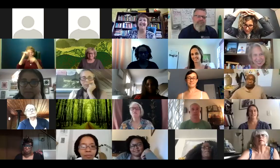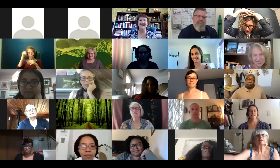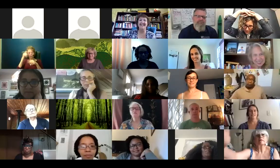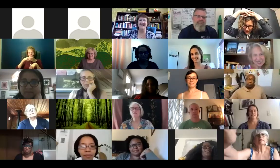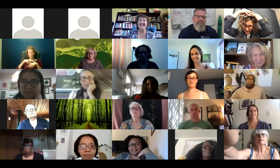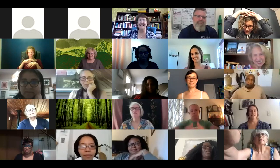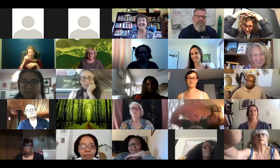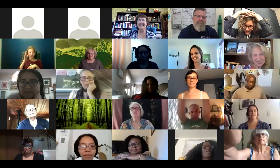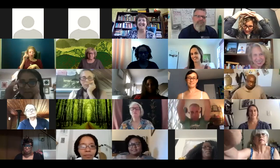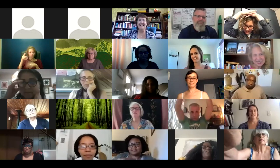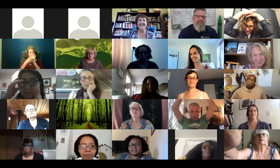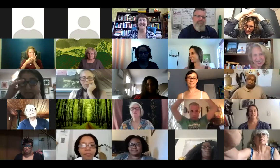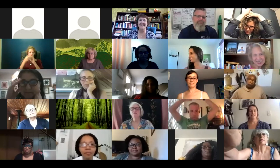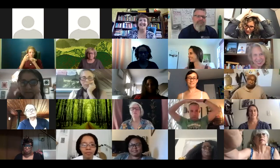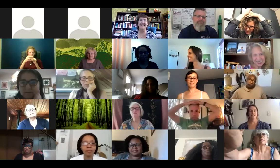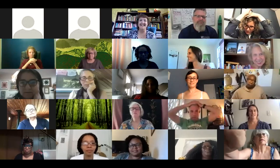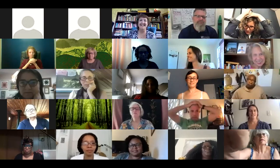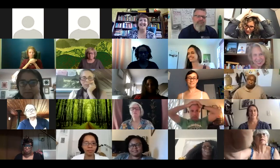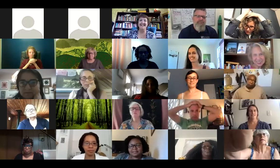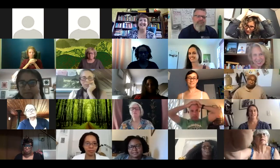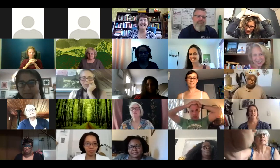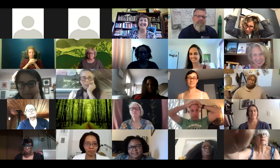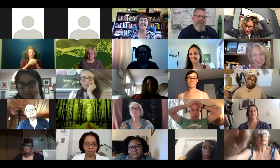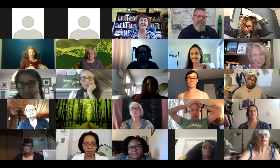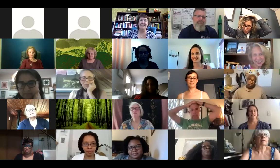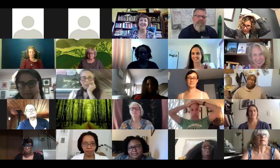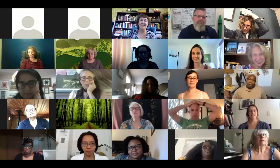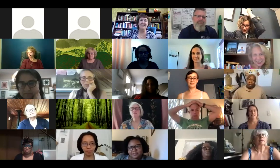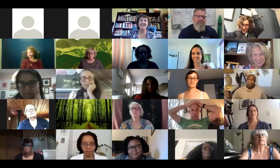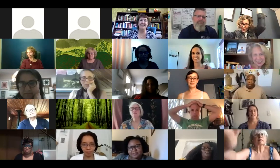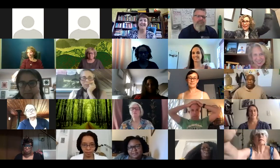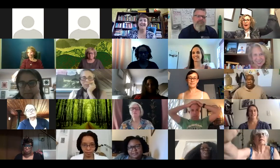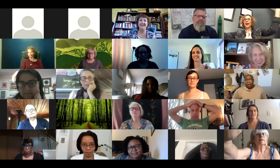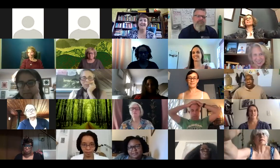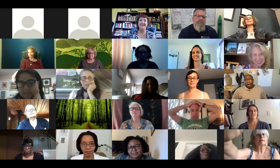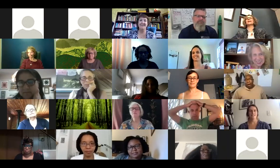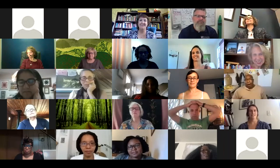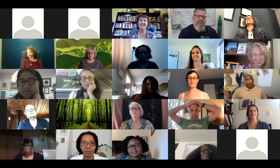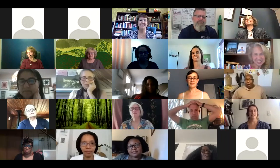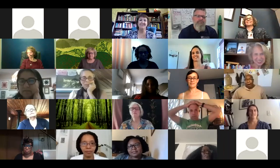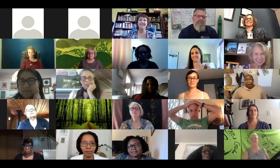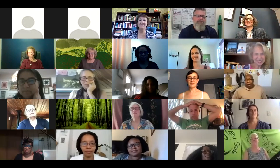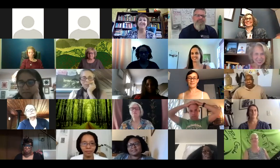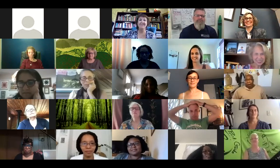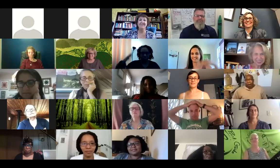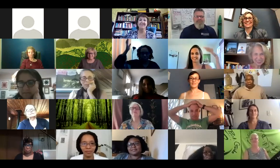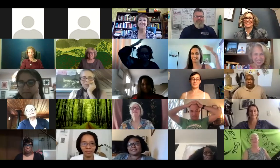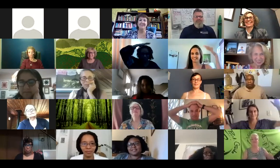hands above my head and then just open one at a time and say, Casey.